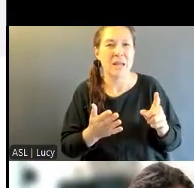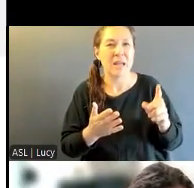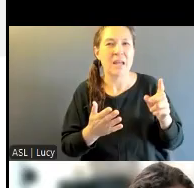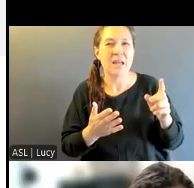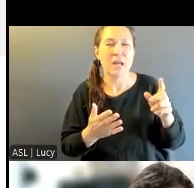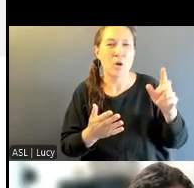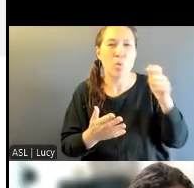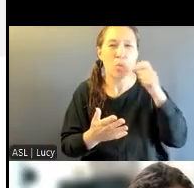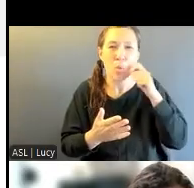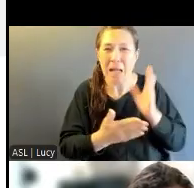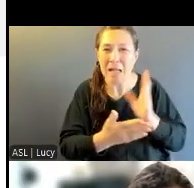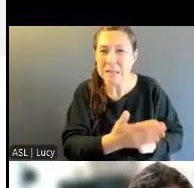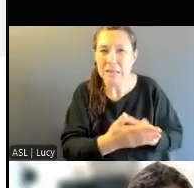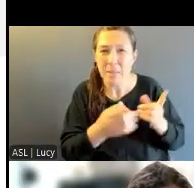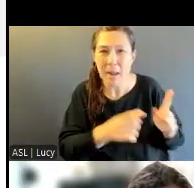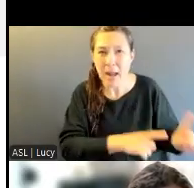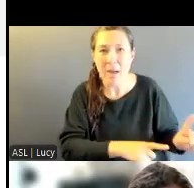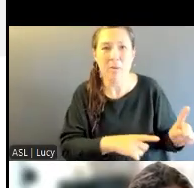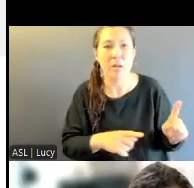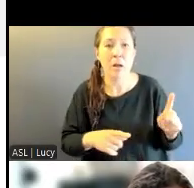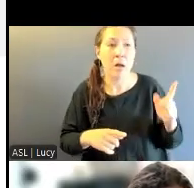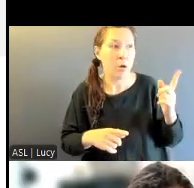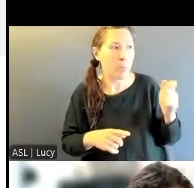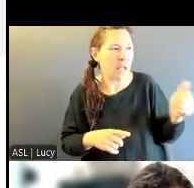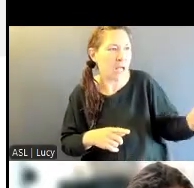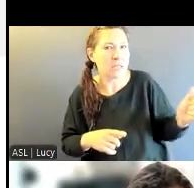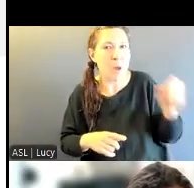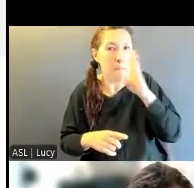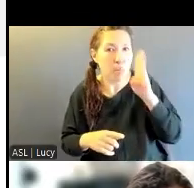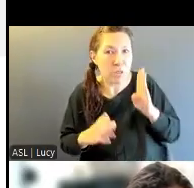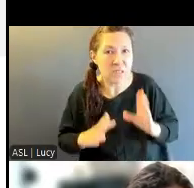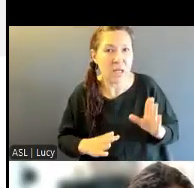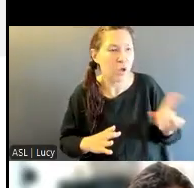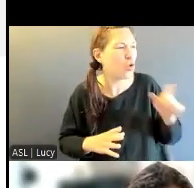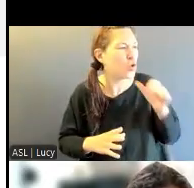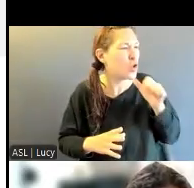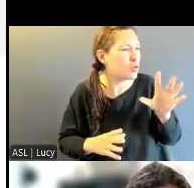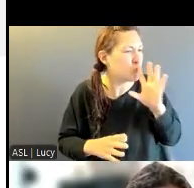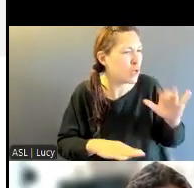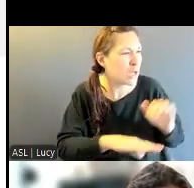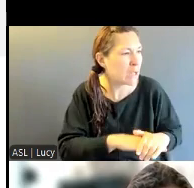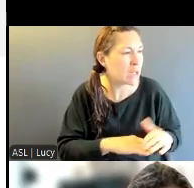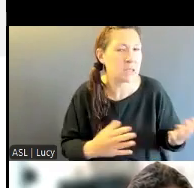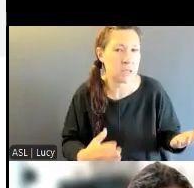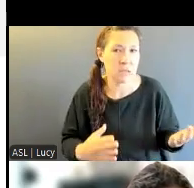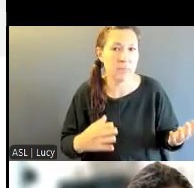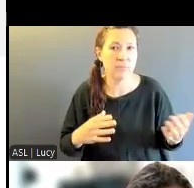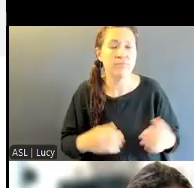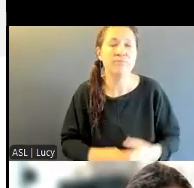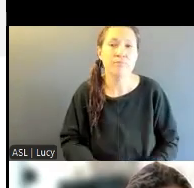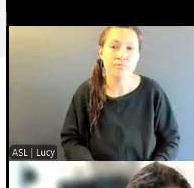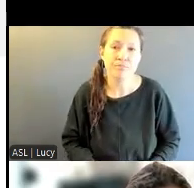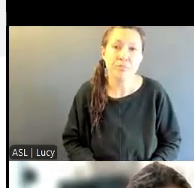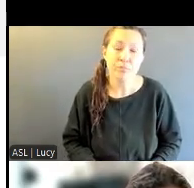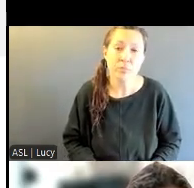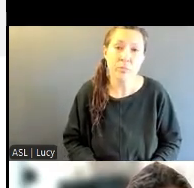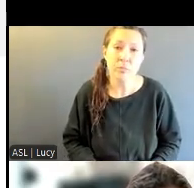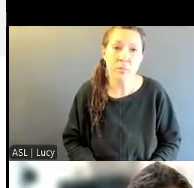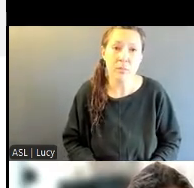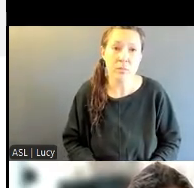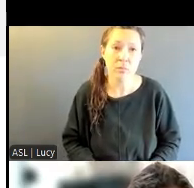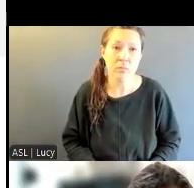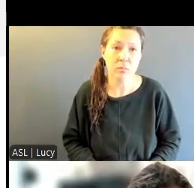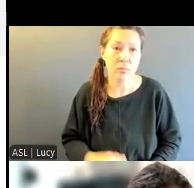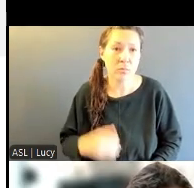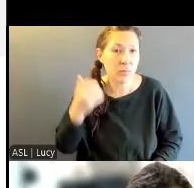racism, discrimination for being Brazilian or for not speaking English? There were, there is no denying on that.